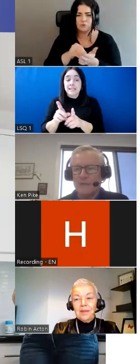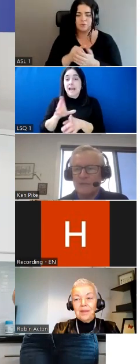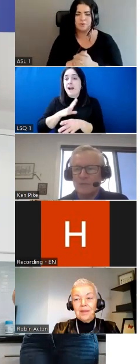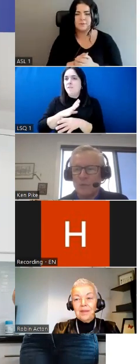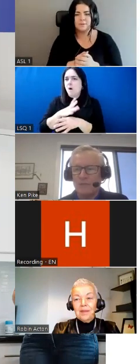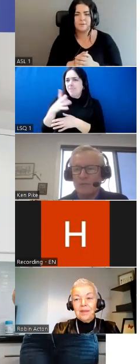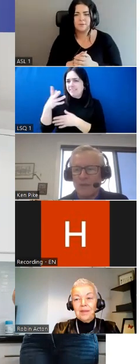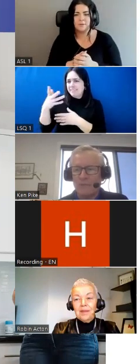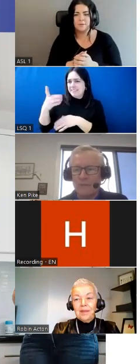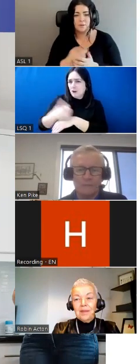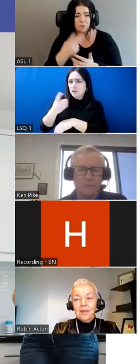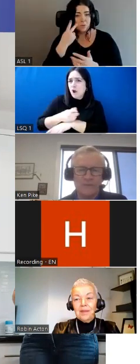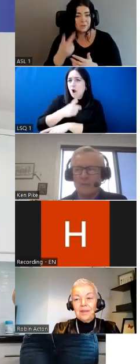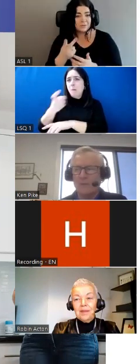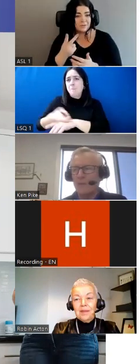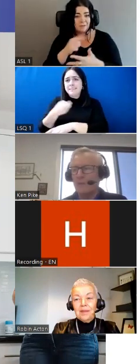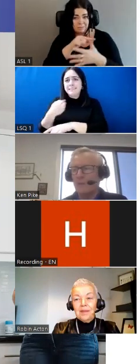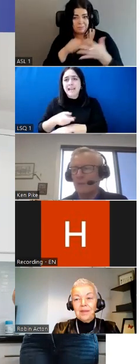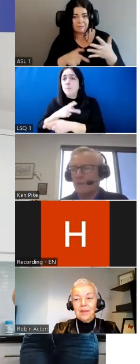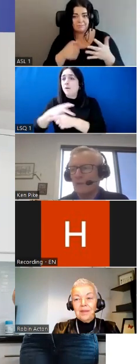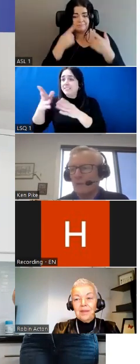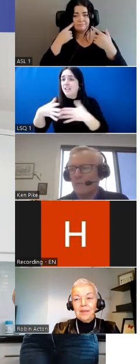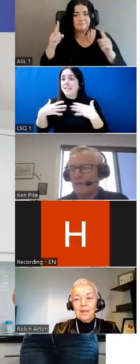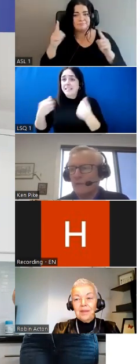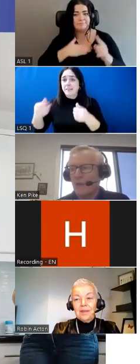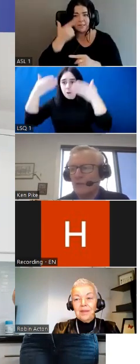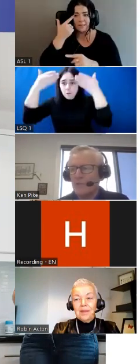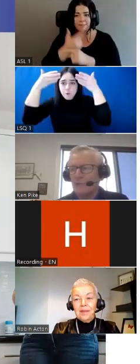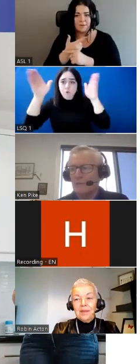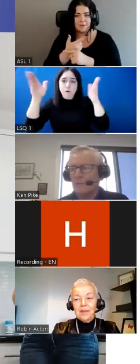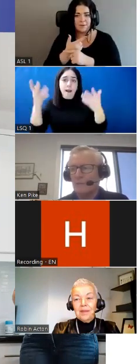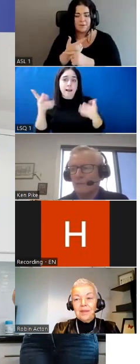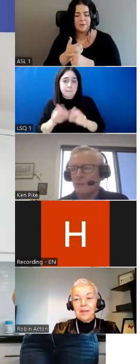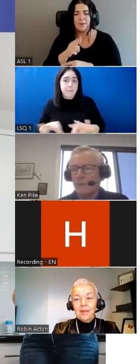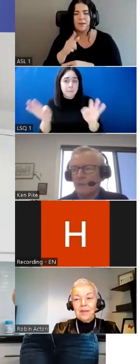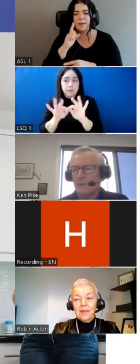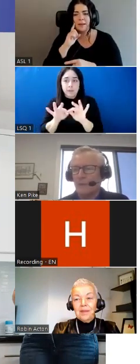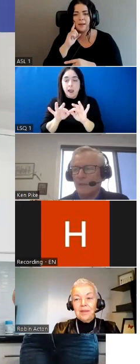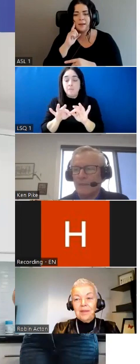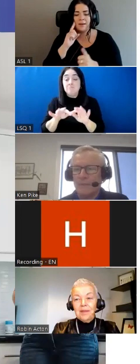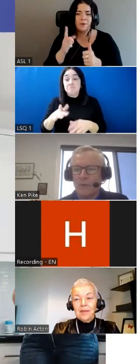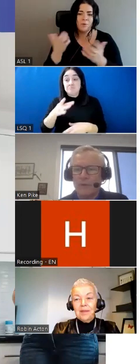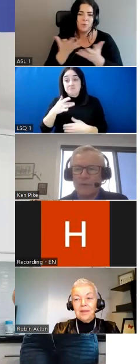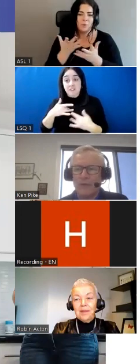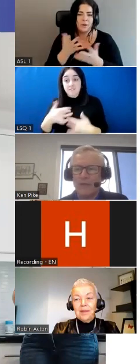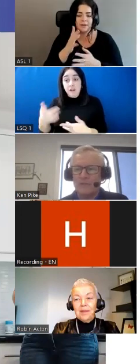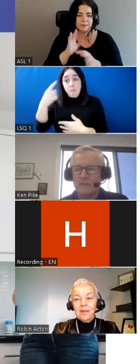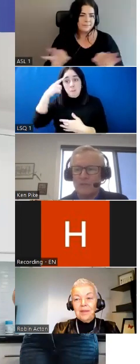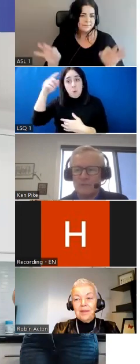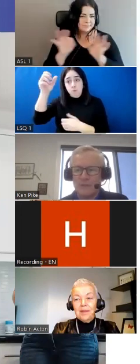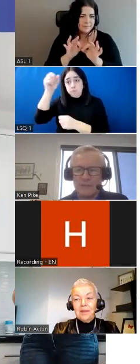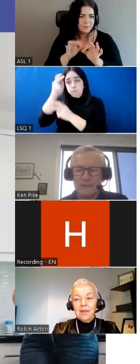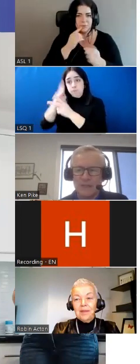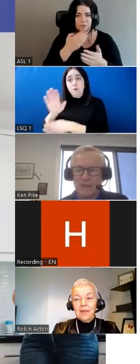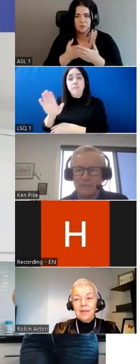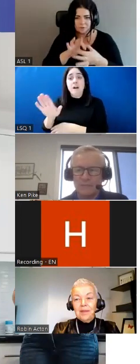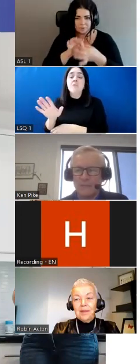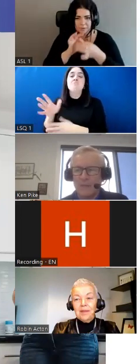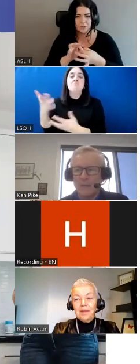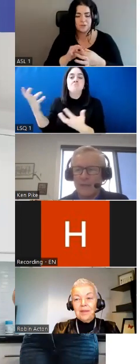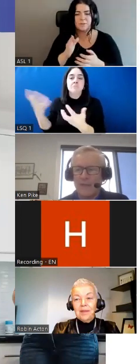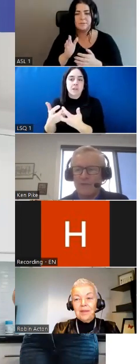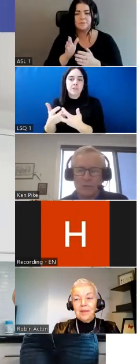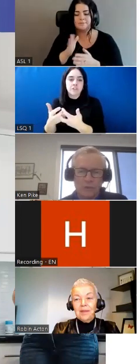of these things work for my brother, particularly with acknowledging the important relationships in his